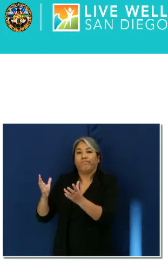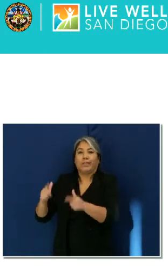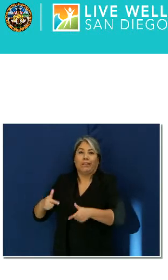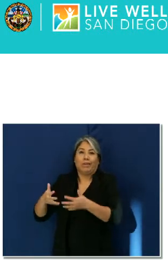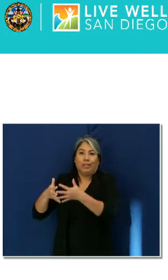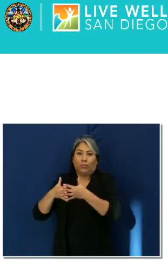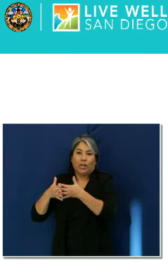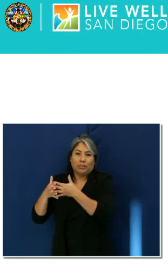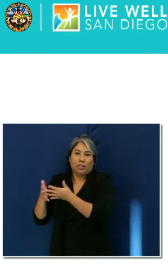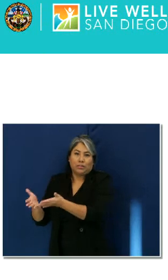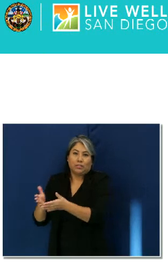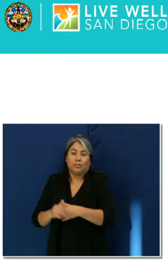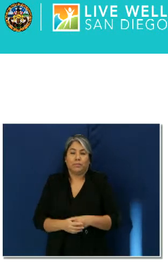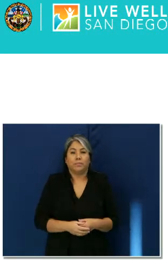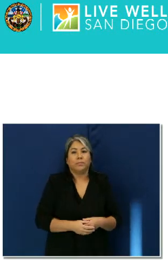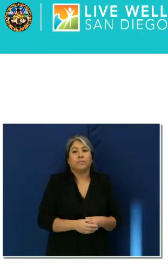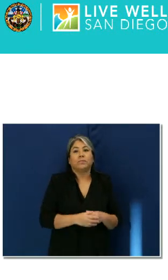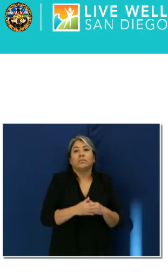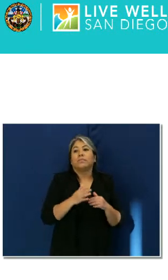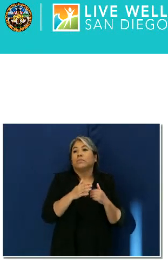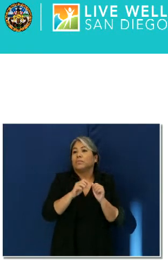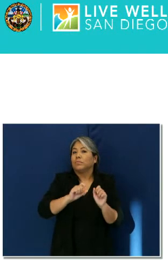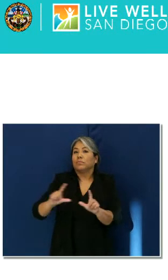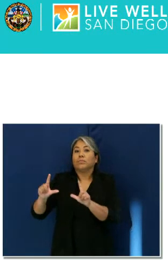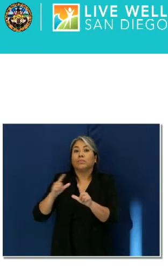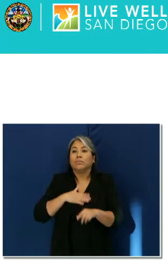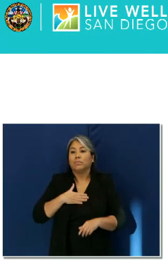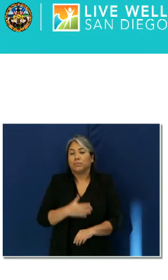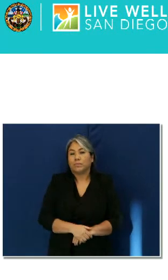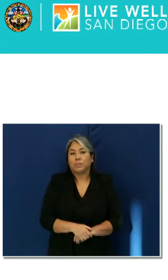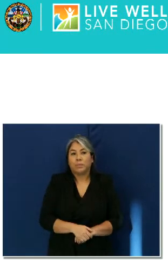the United States. Next slide, please.